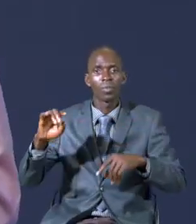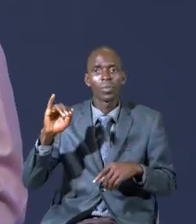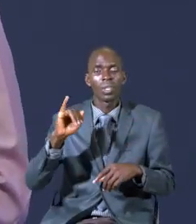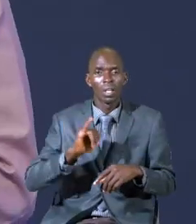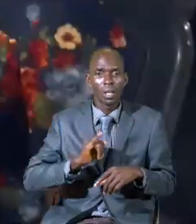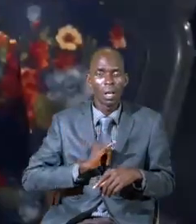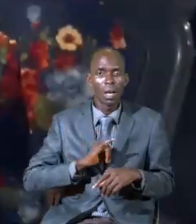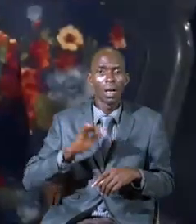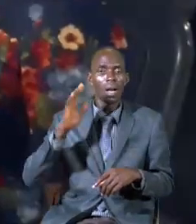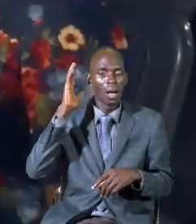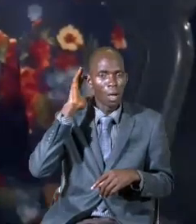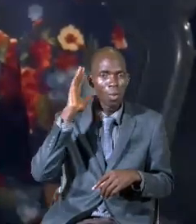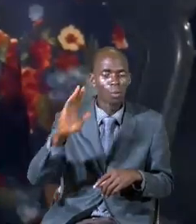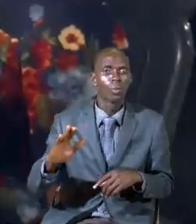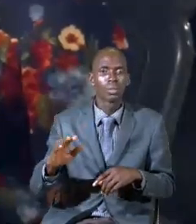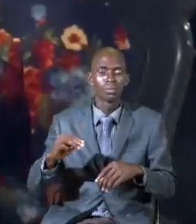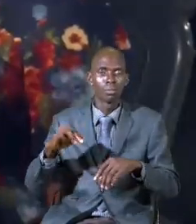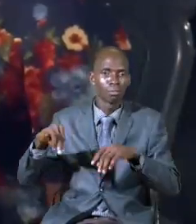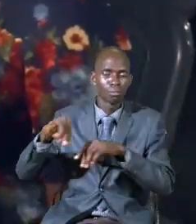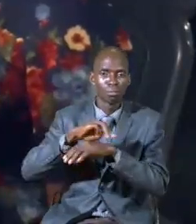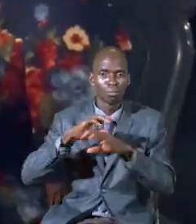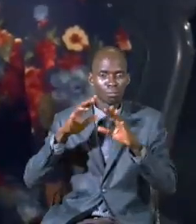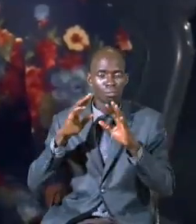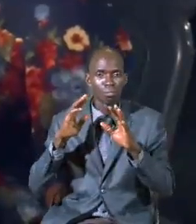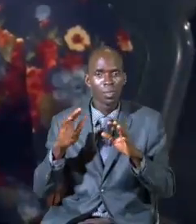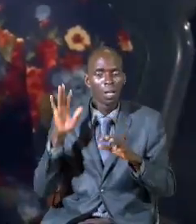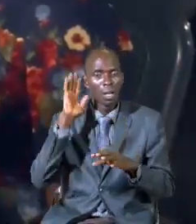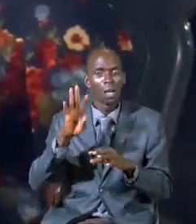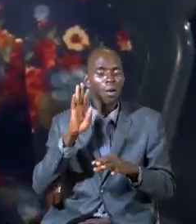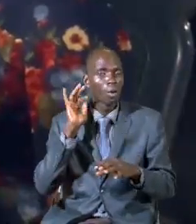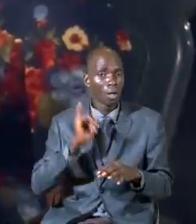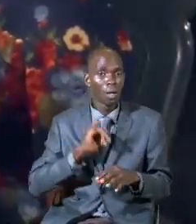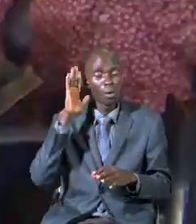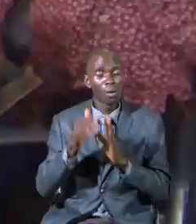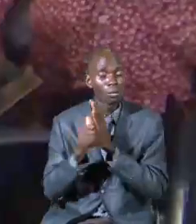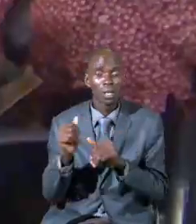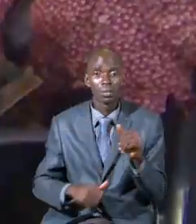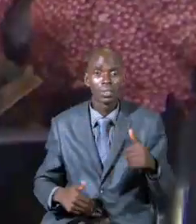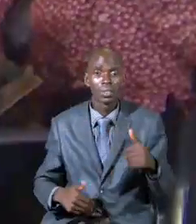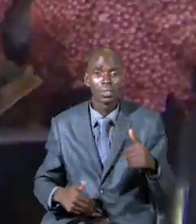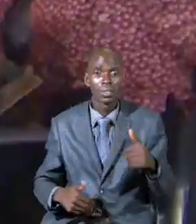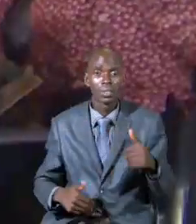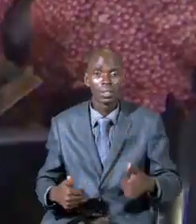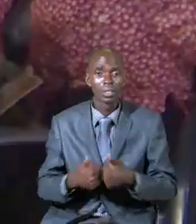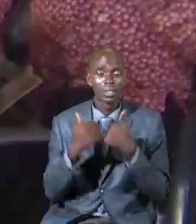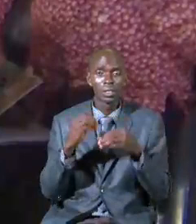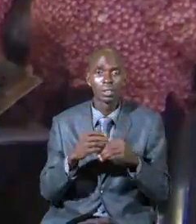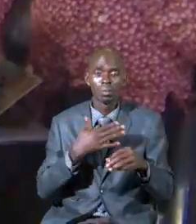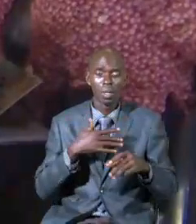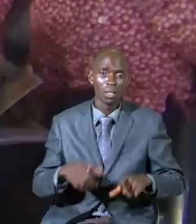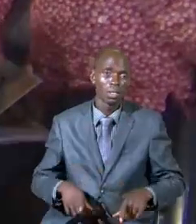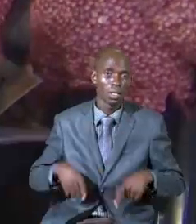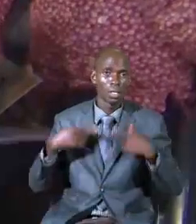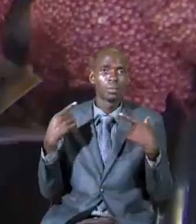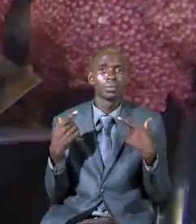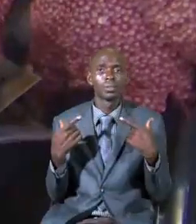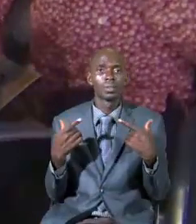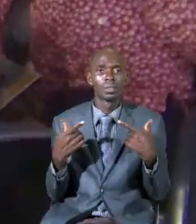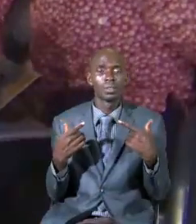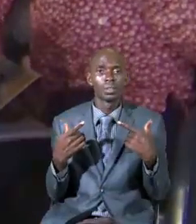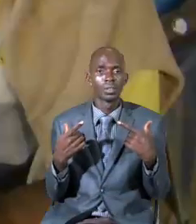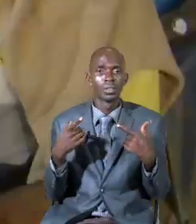difficulty in my life. I will master every challenge in my life. The